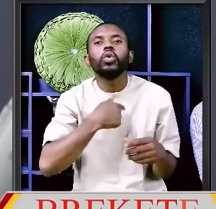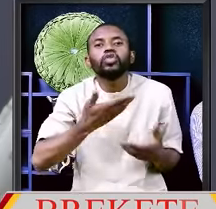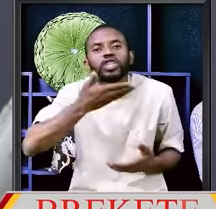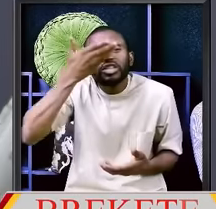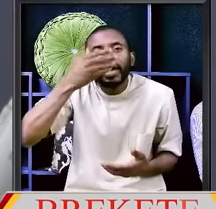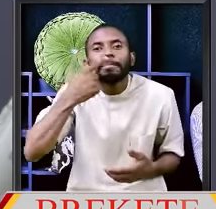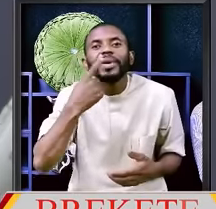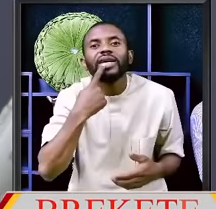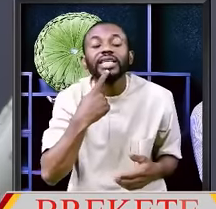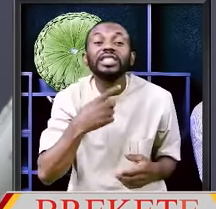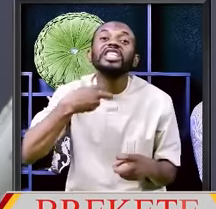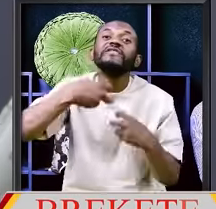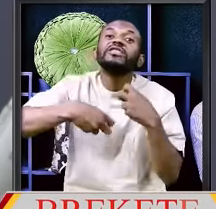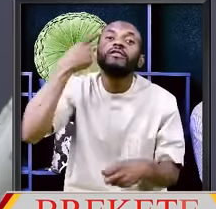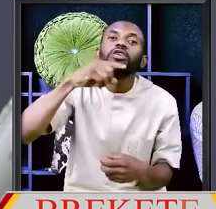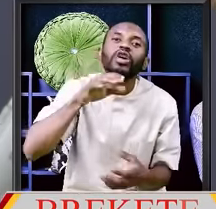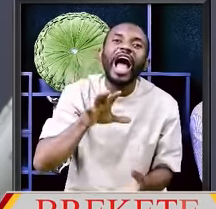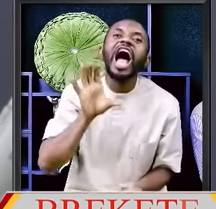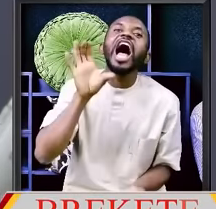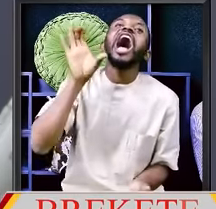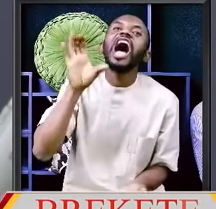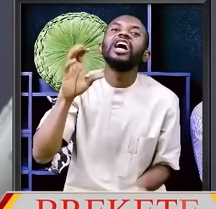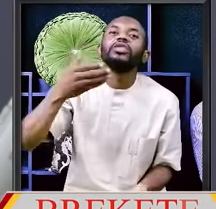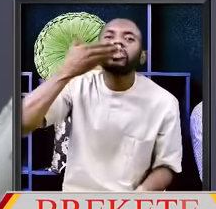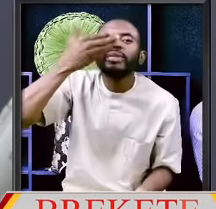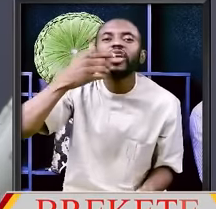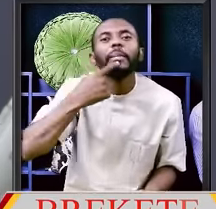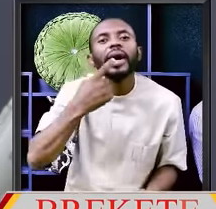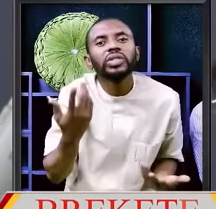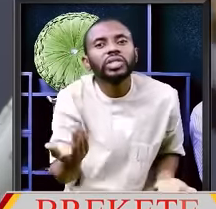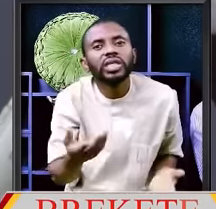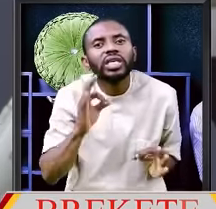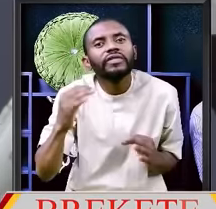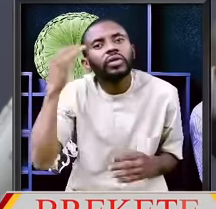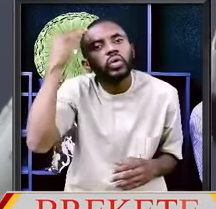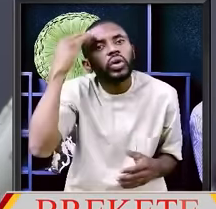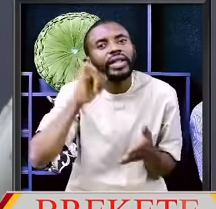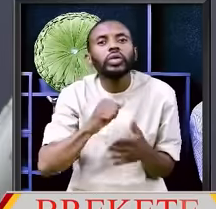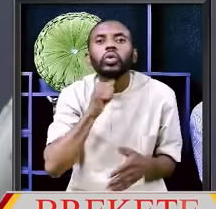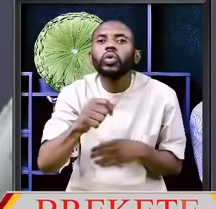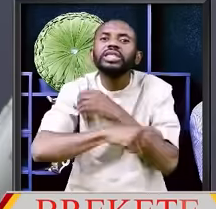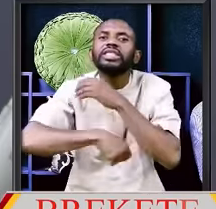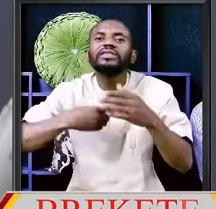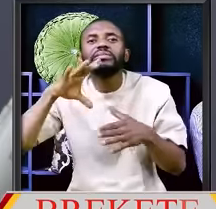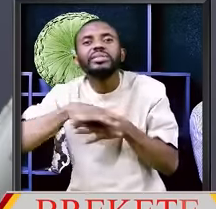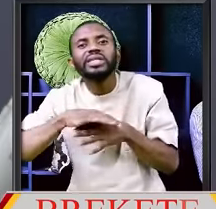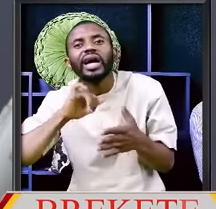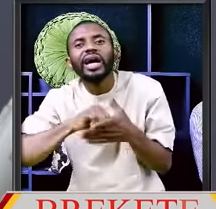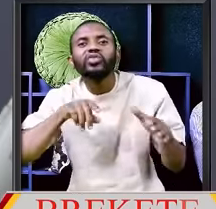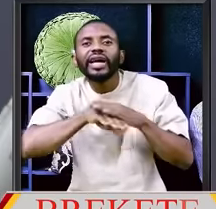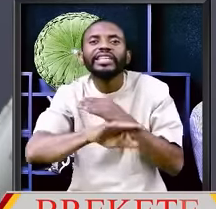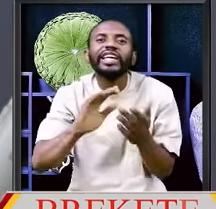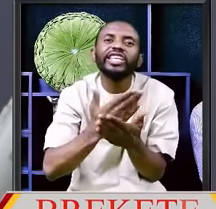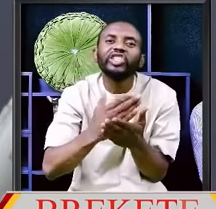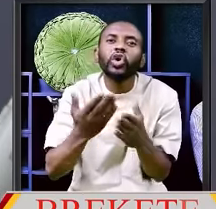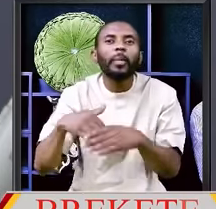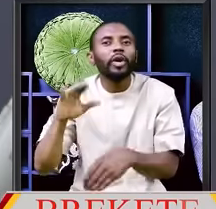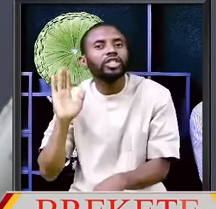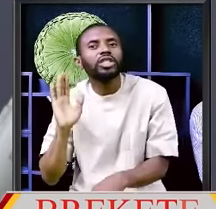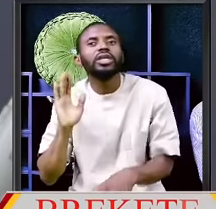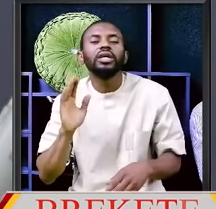Is that difficult for you to do? May they smell your mouth? Mm. If you not say you know thief meat as you enter kitchen, come